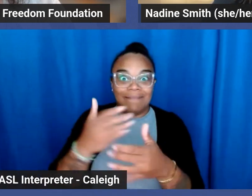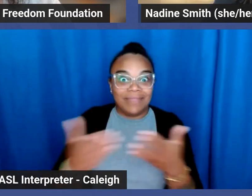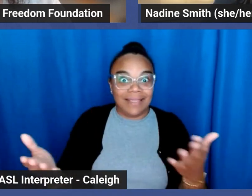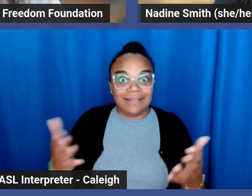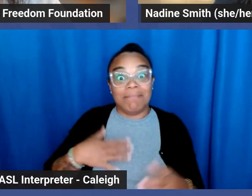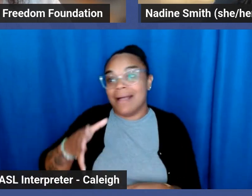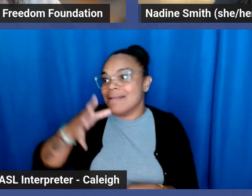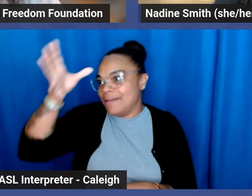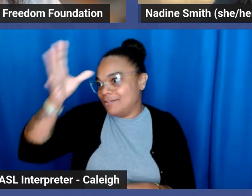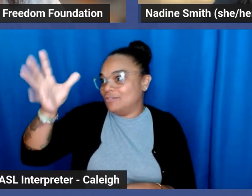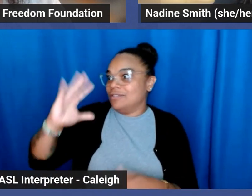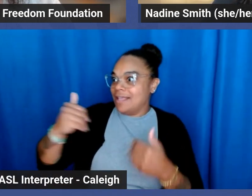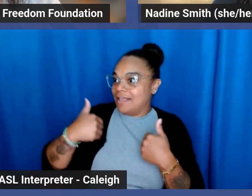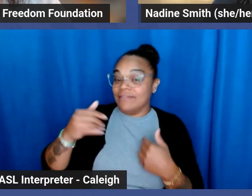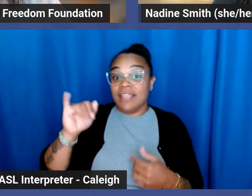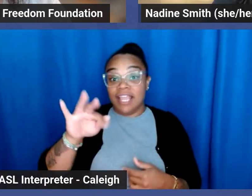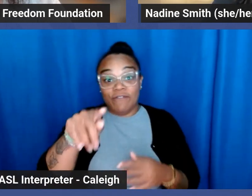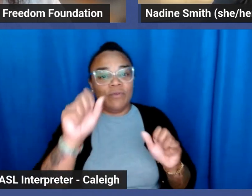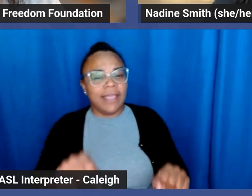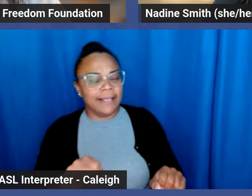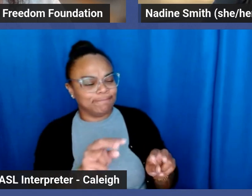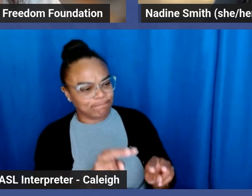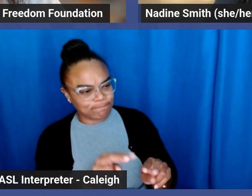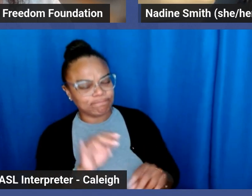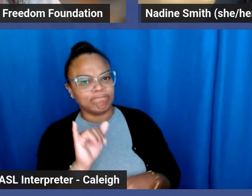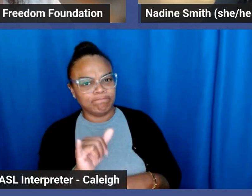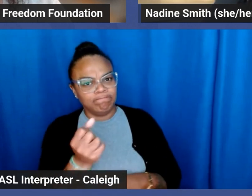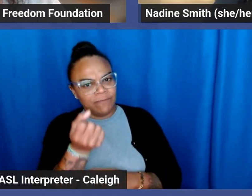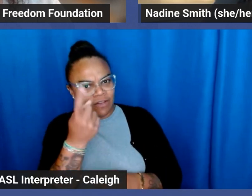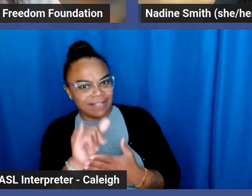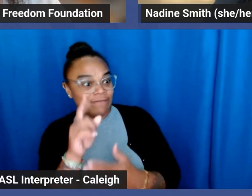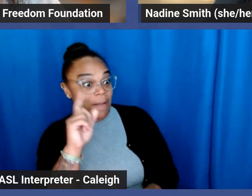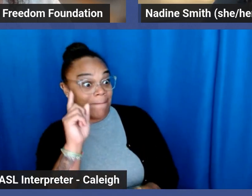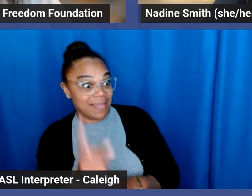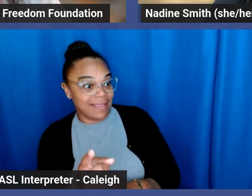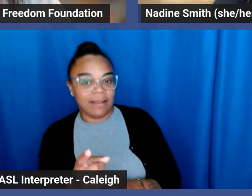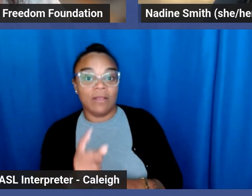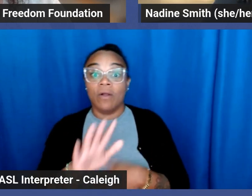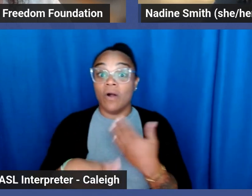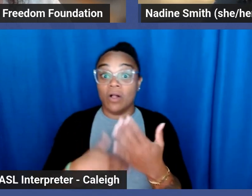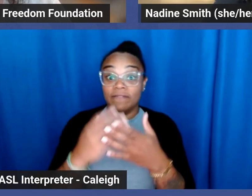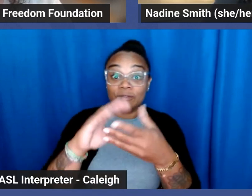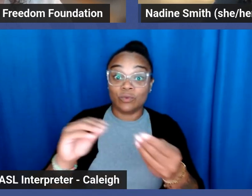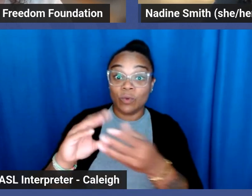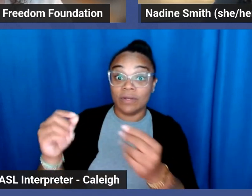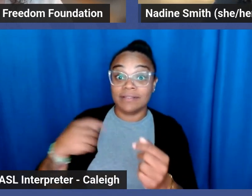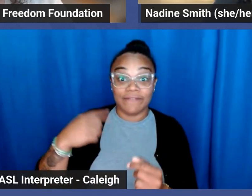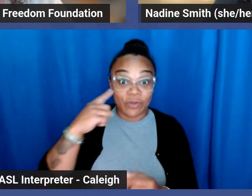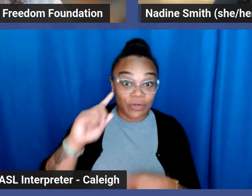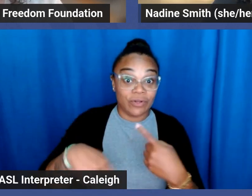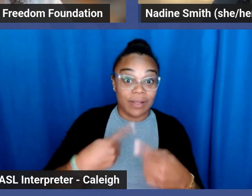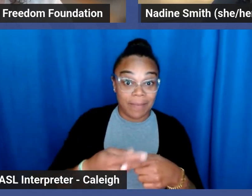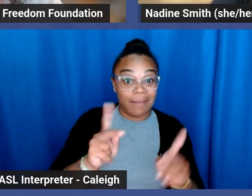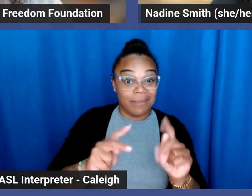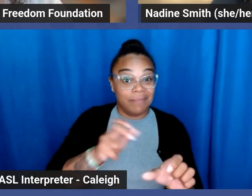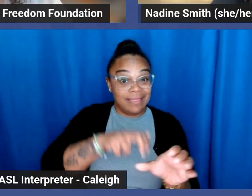that for a minute, all of the stories of people leaving MAGA that I've seen and Rich has shared with